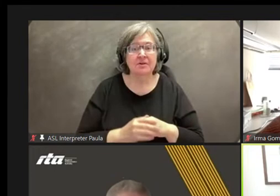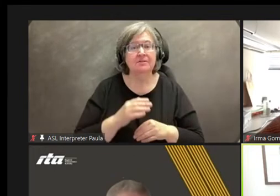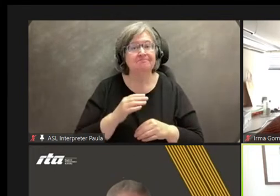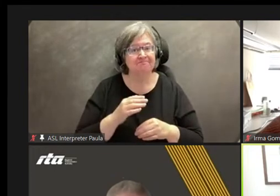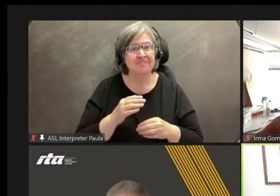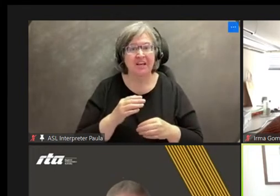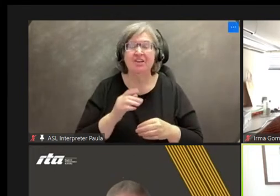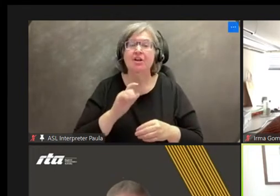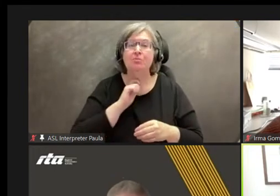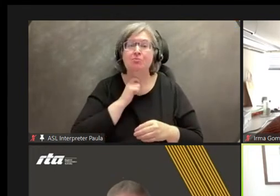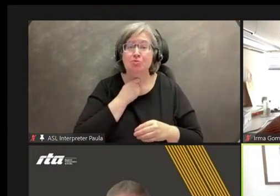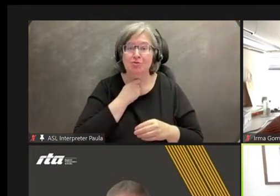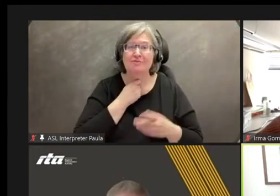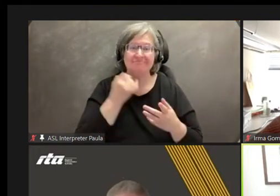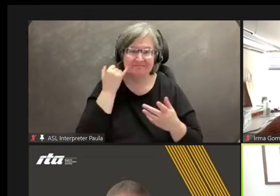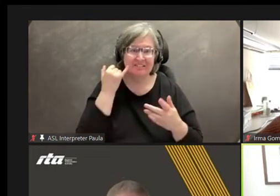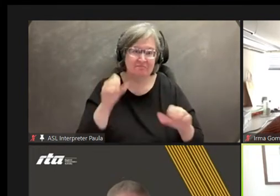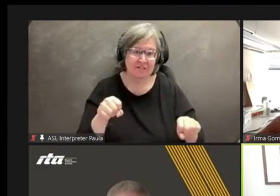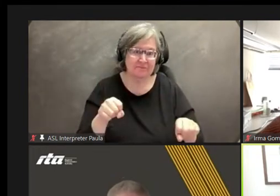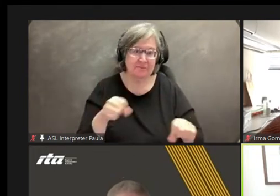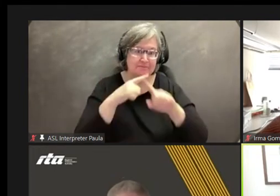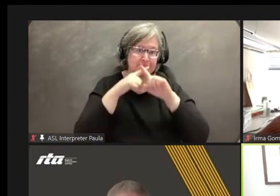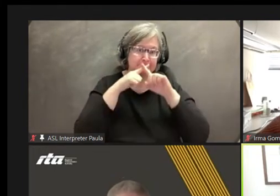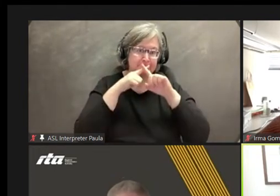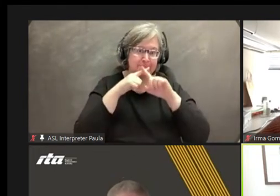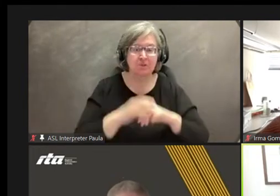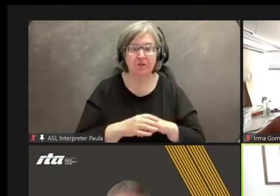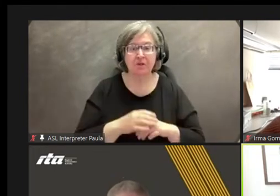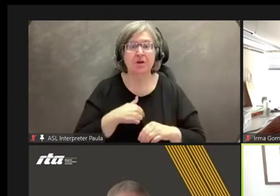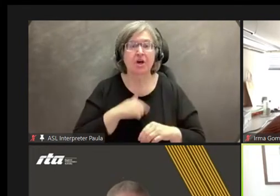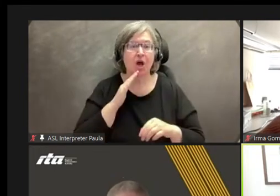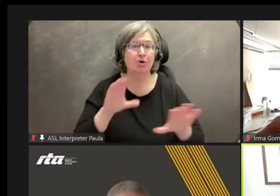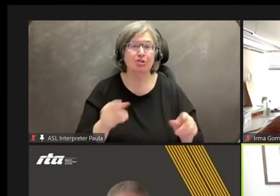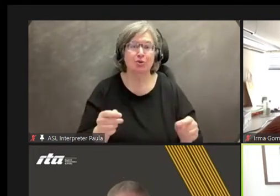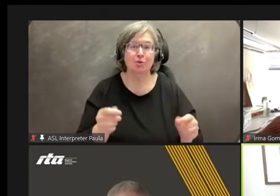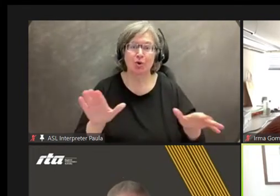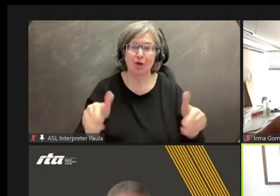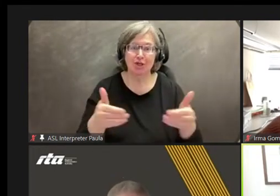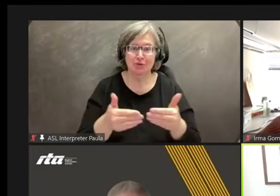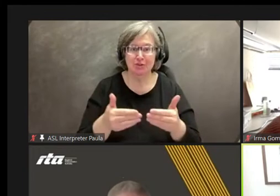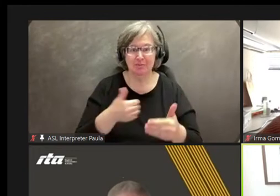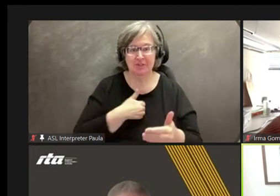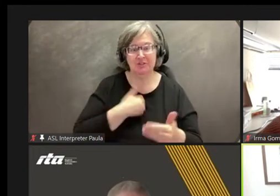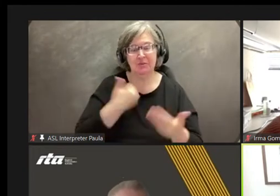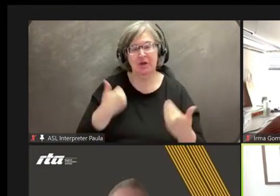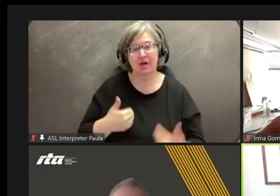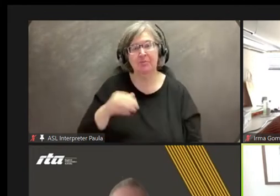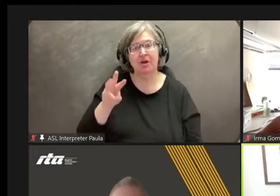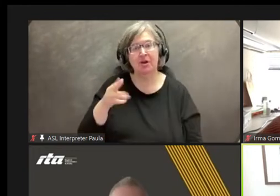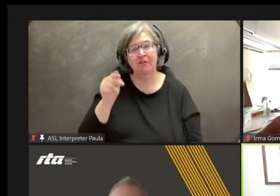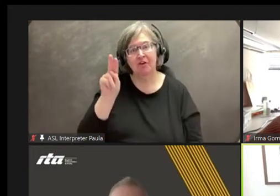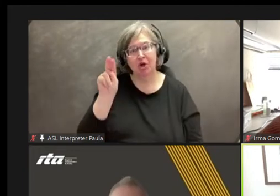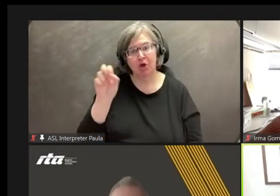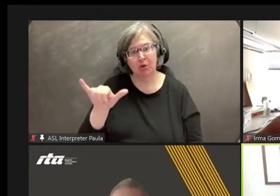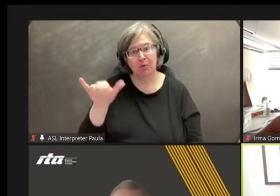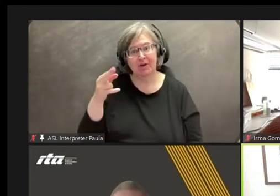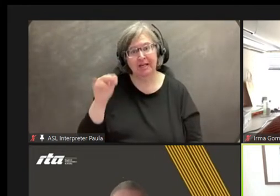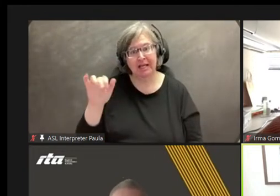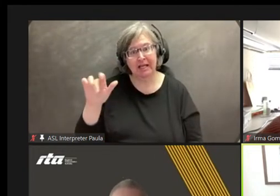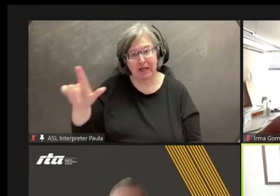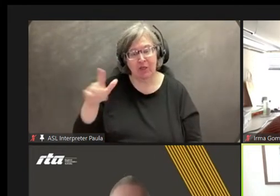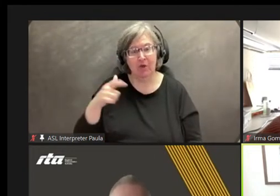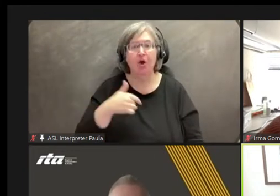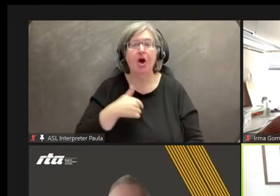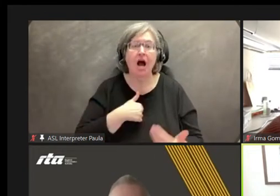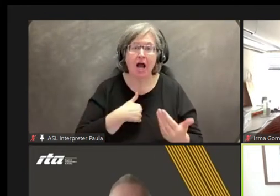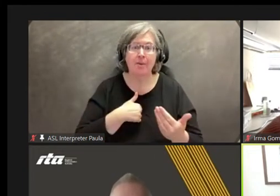yourself order. Muted if you can. The time currently is 1:35. I'm going to do a quick introduction of myself real fast. My name is Whitney Hill, chair. She,